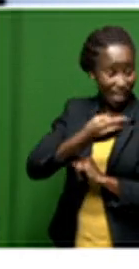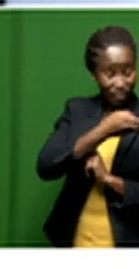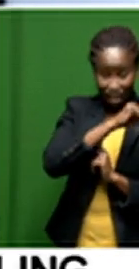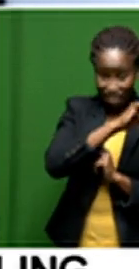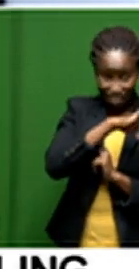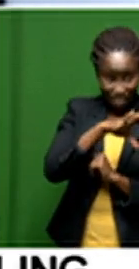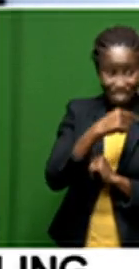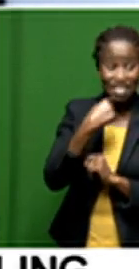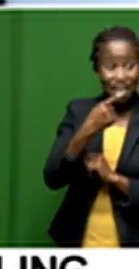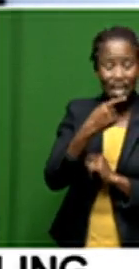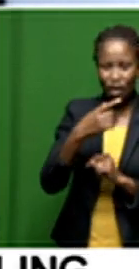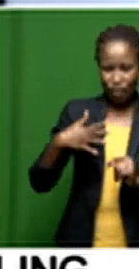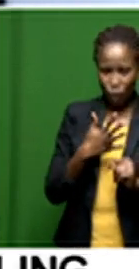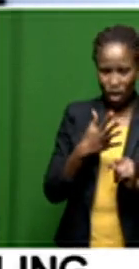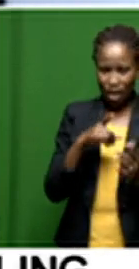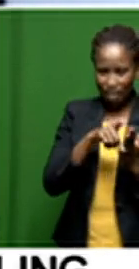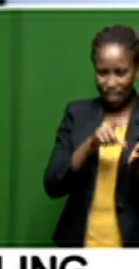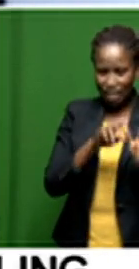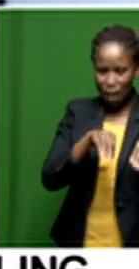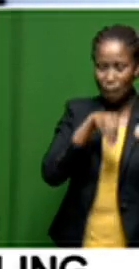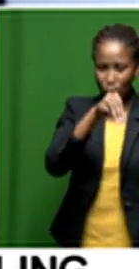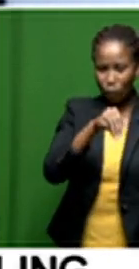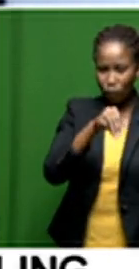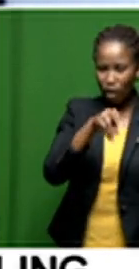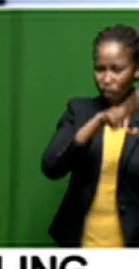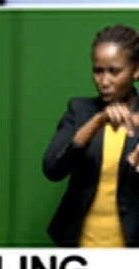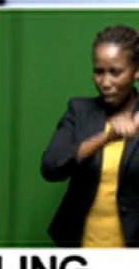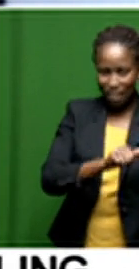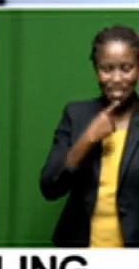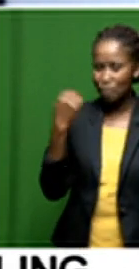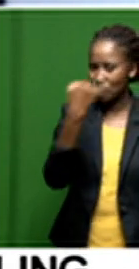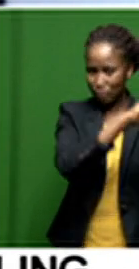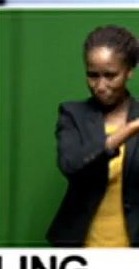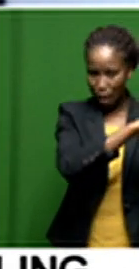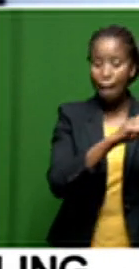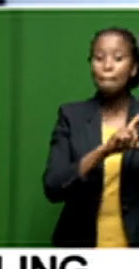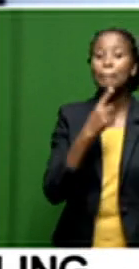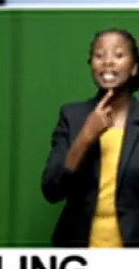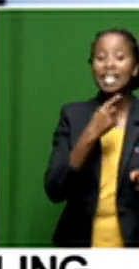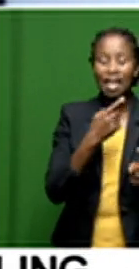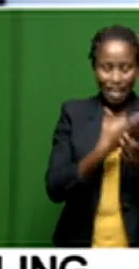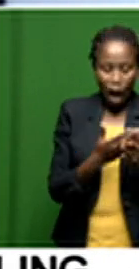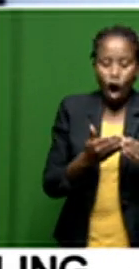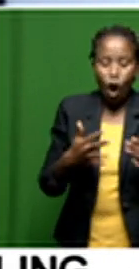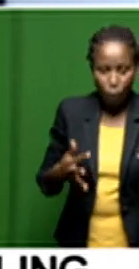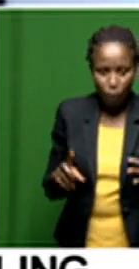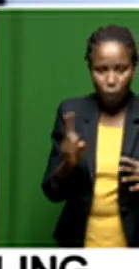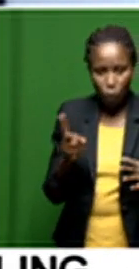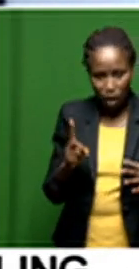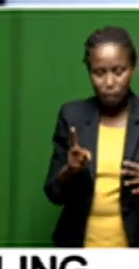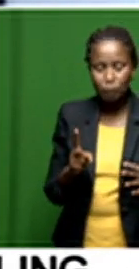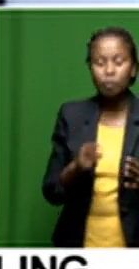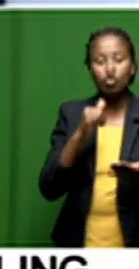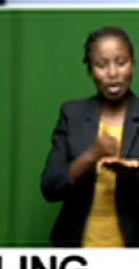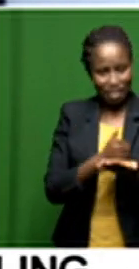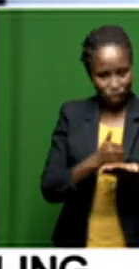they sought, which was an extension to February next year. He said that they needed to reopen the voters' roll, hold a